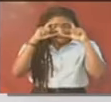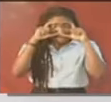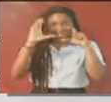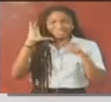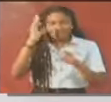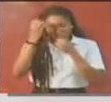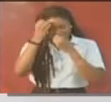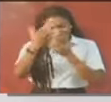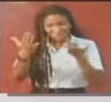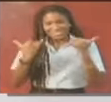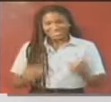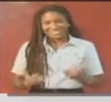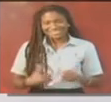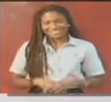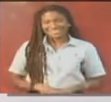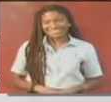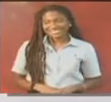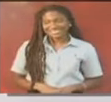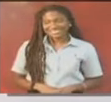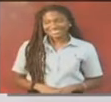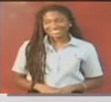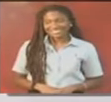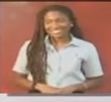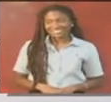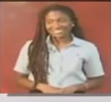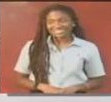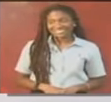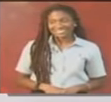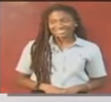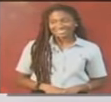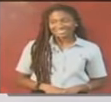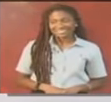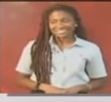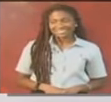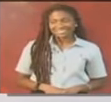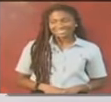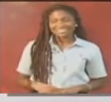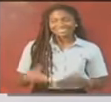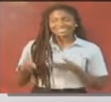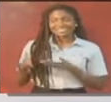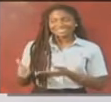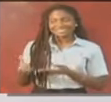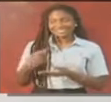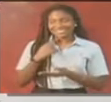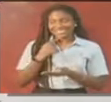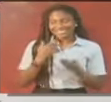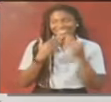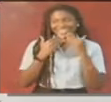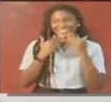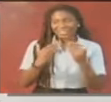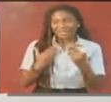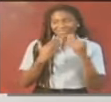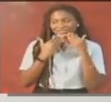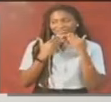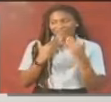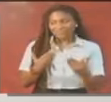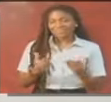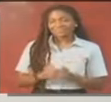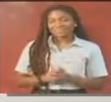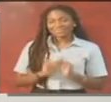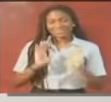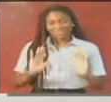update. Okay, thank you, Ms. Sukhchand. That was an excellent